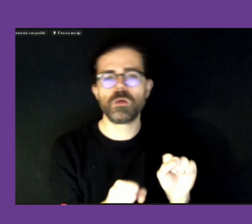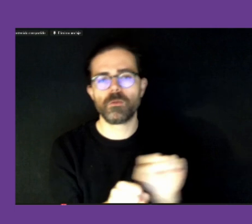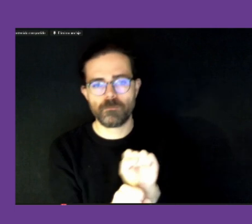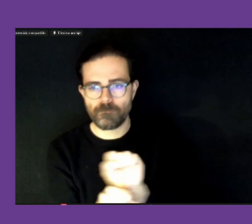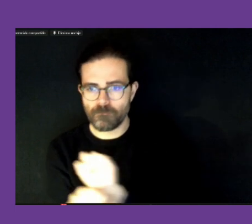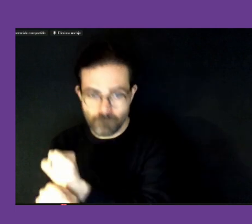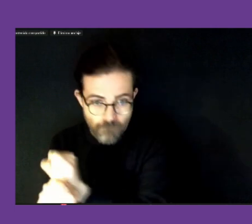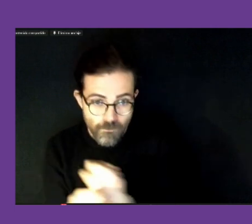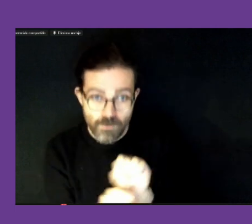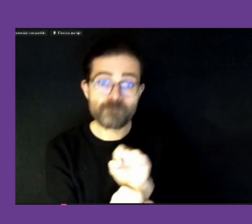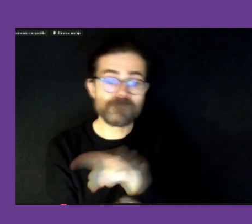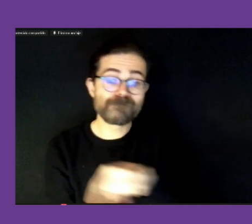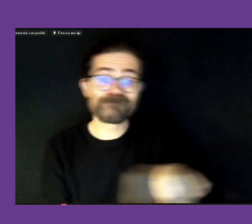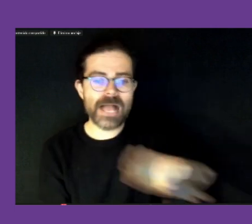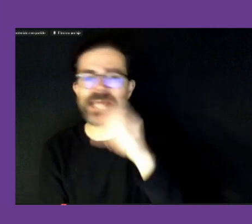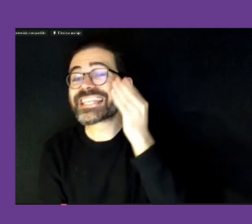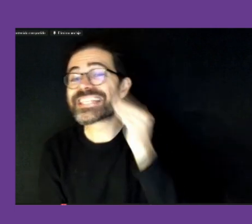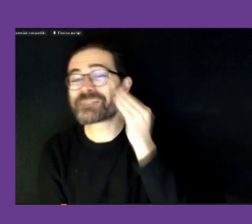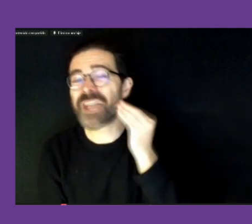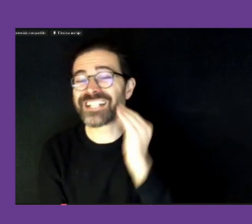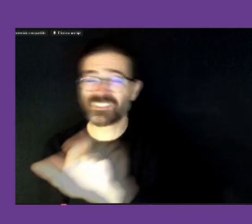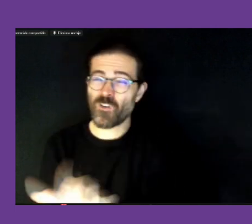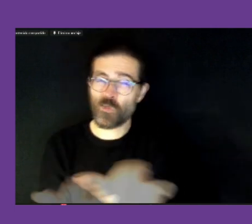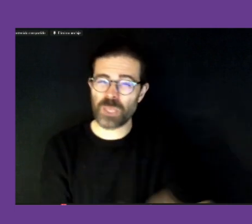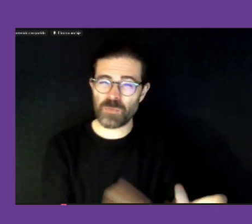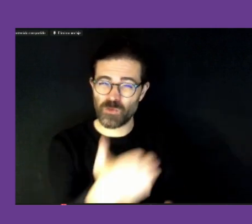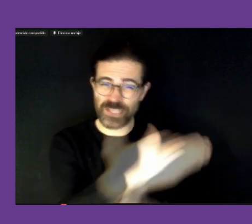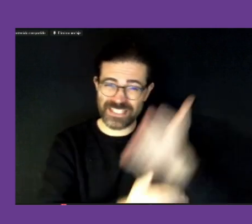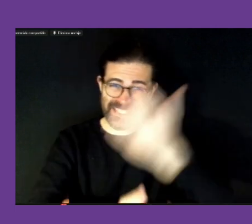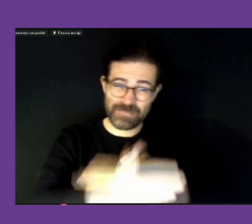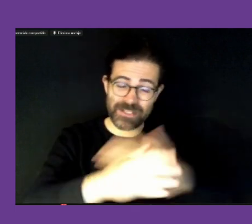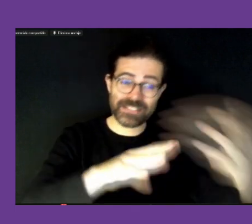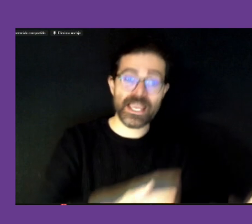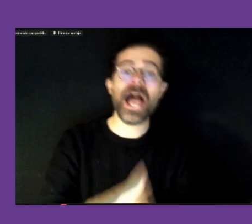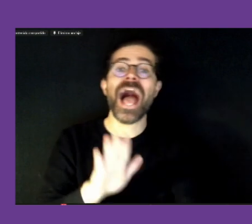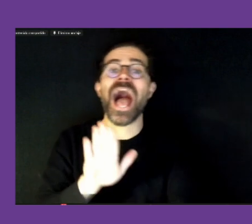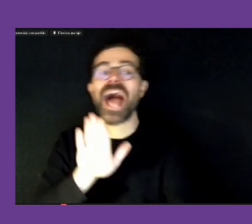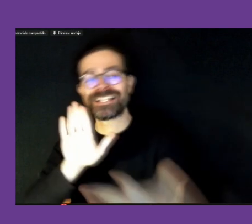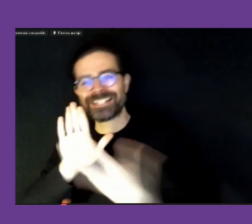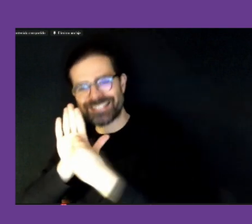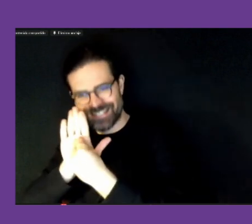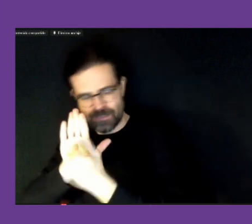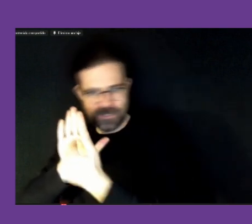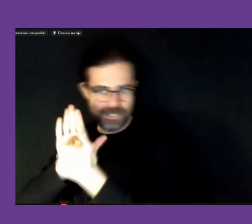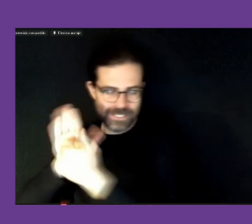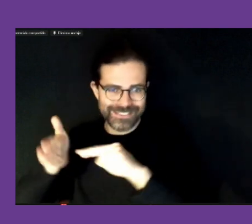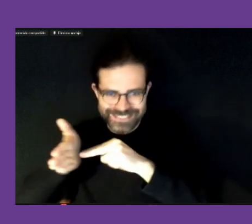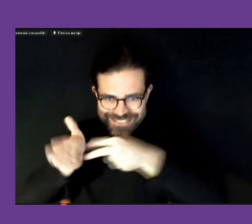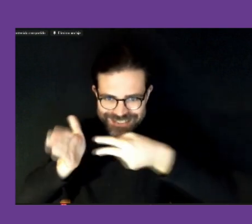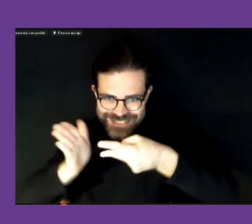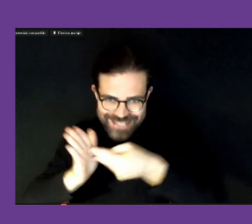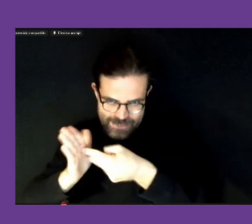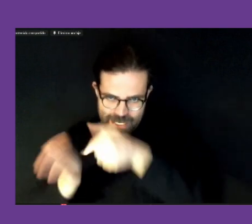with disabilities are translated, if you wish, are translated into those technical requirements. And just to give you an